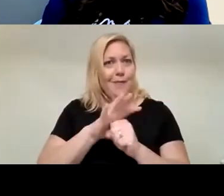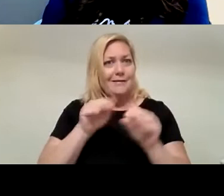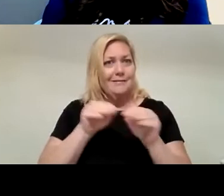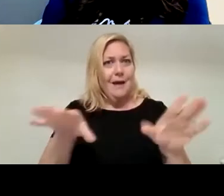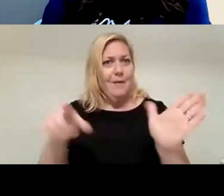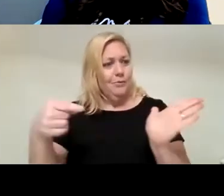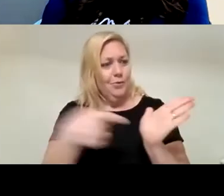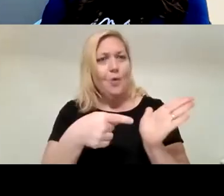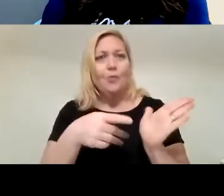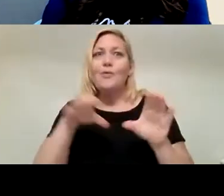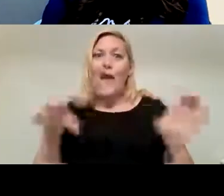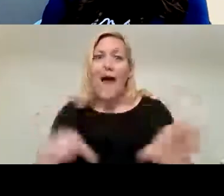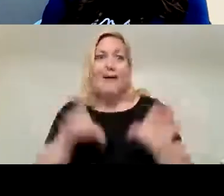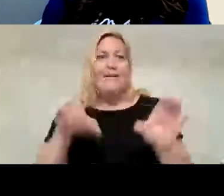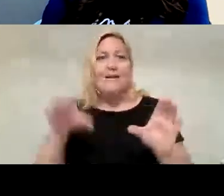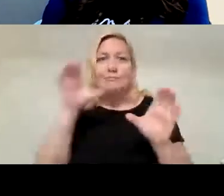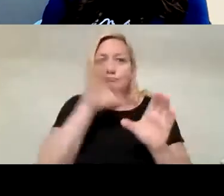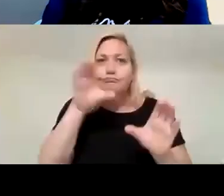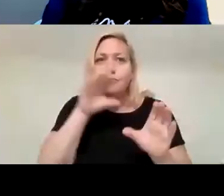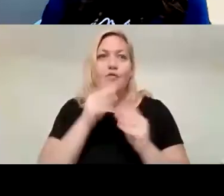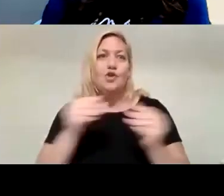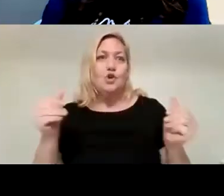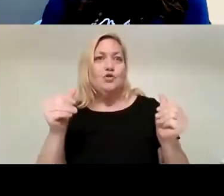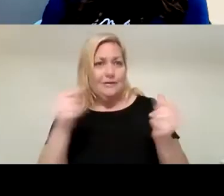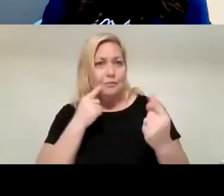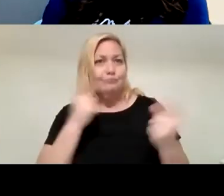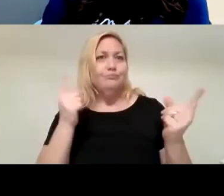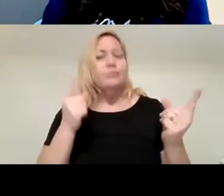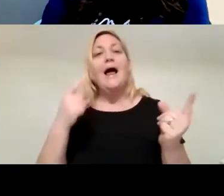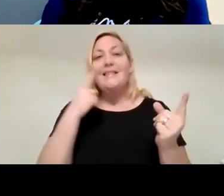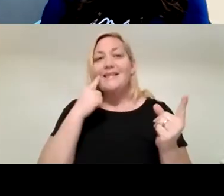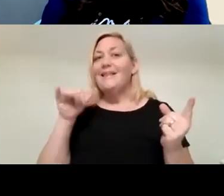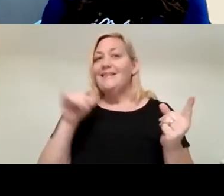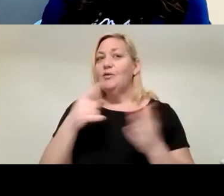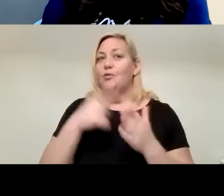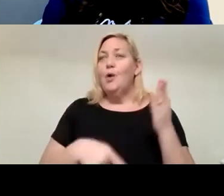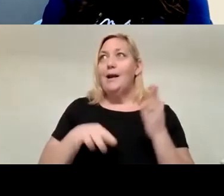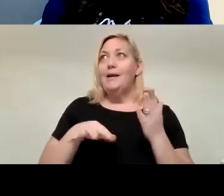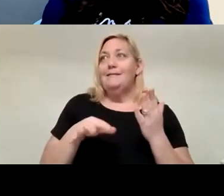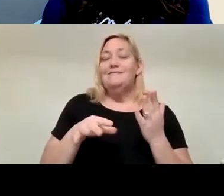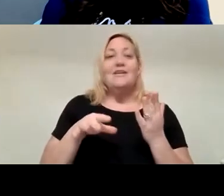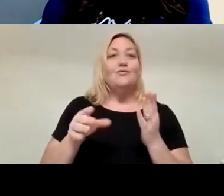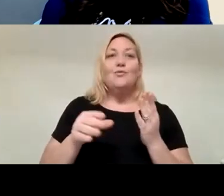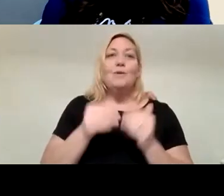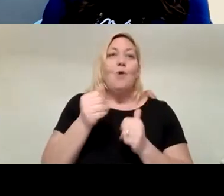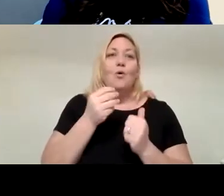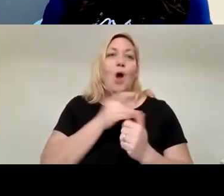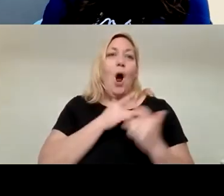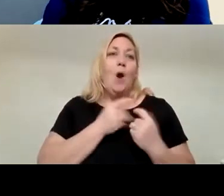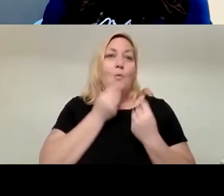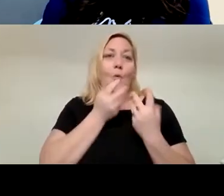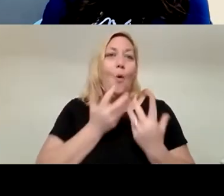we're actively trying to find solutions for them. And I think that's what I find the most heartwarming